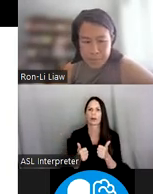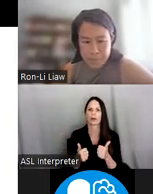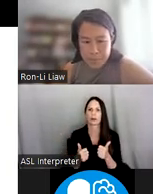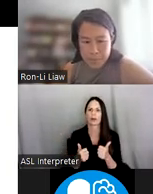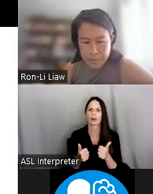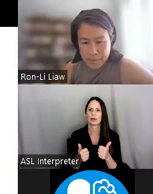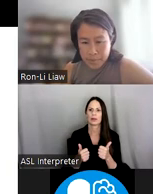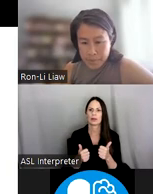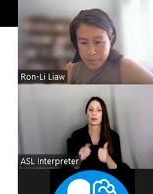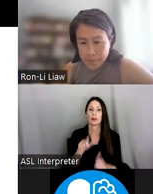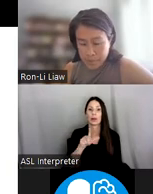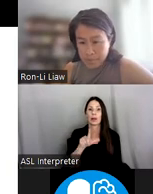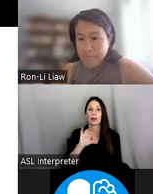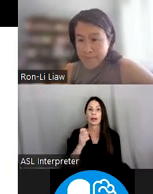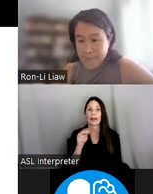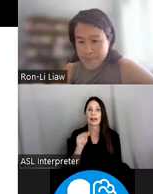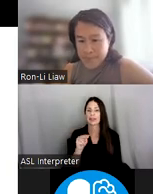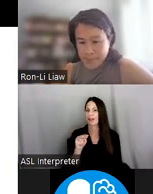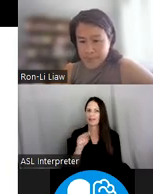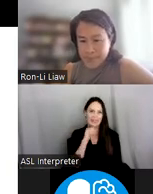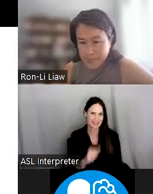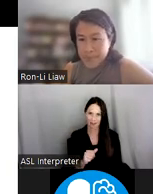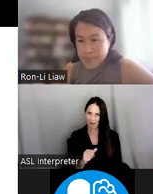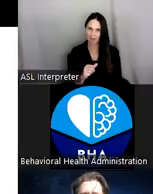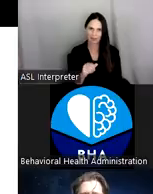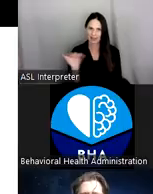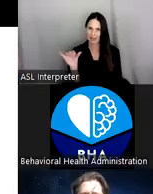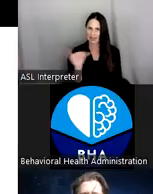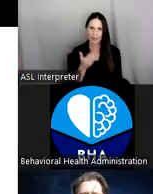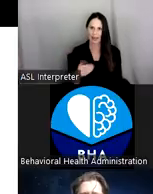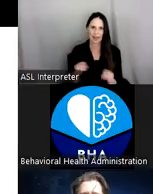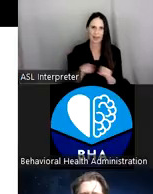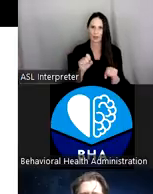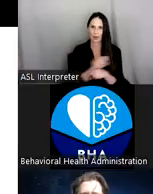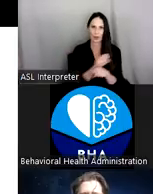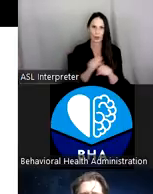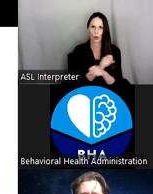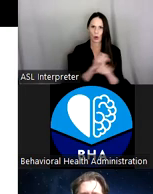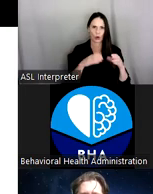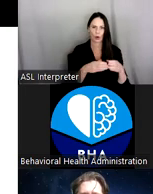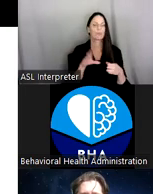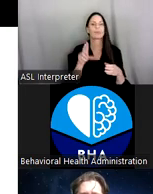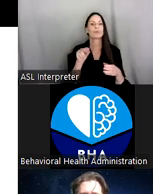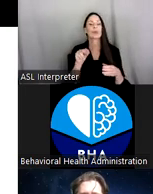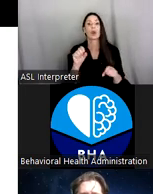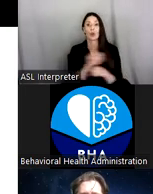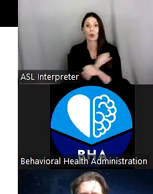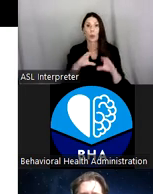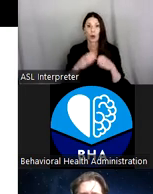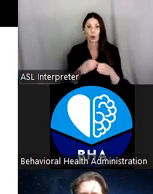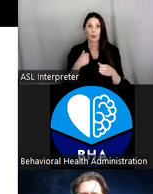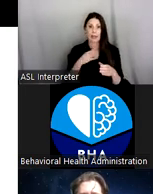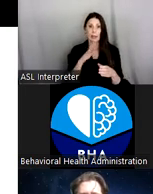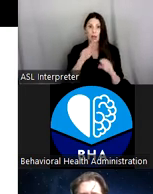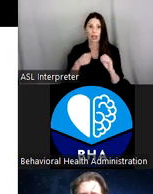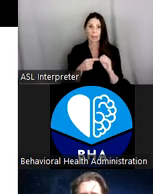a liaison is not the same thing as the work group, right? The work groups that I'm talking about that I'm displaying